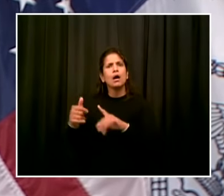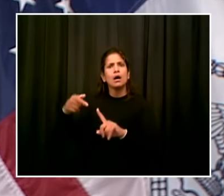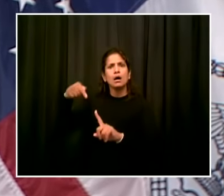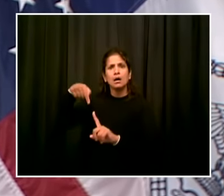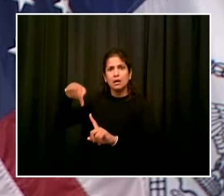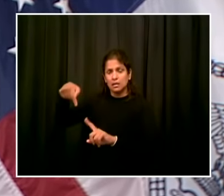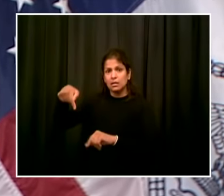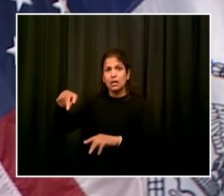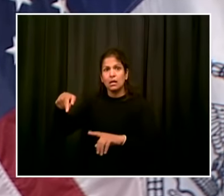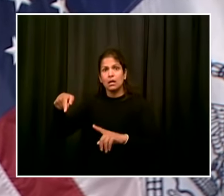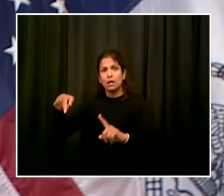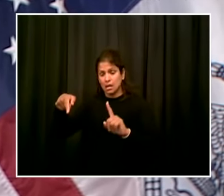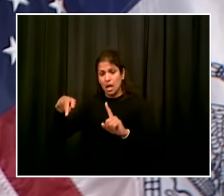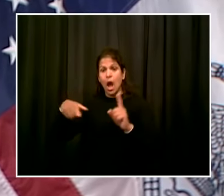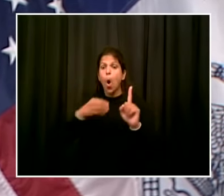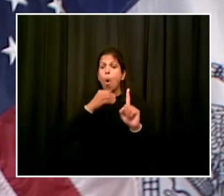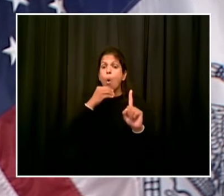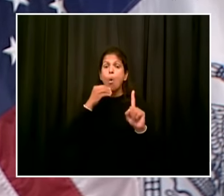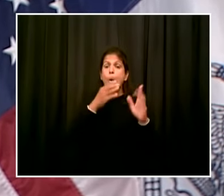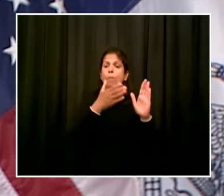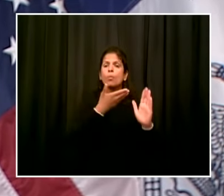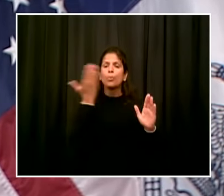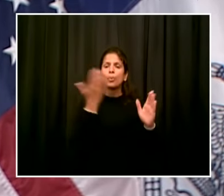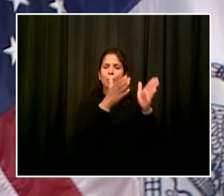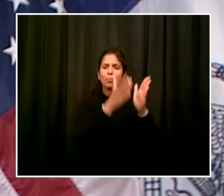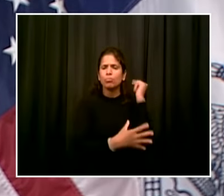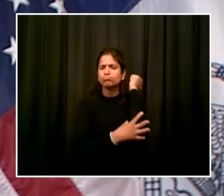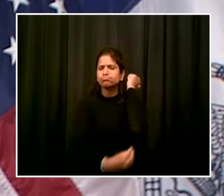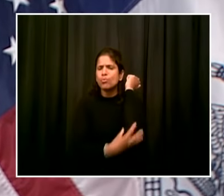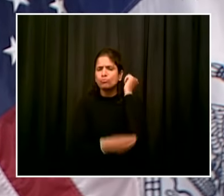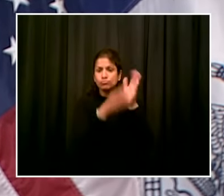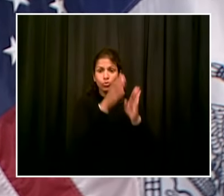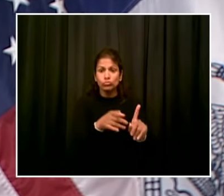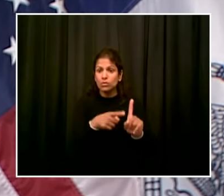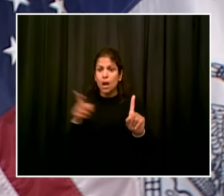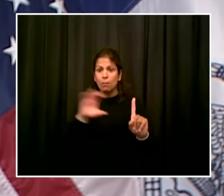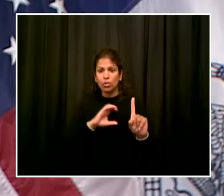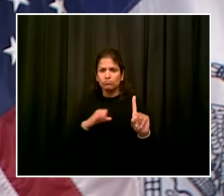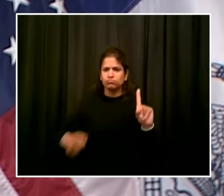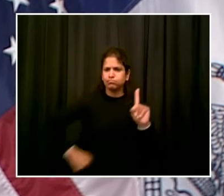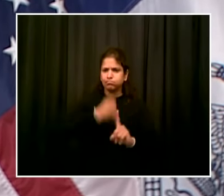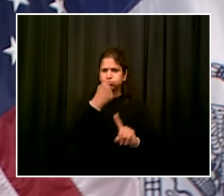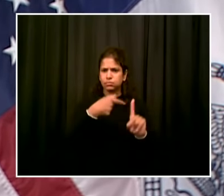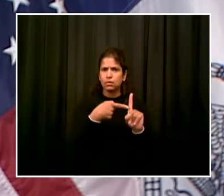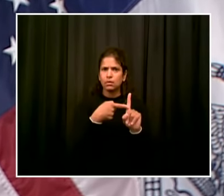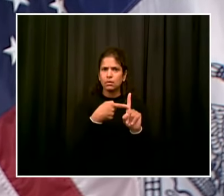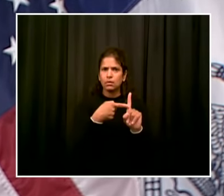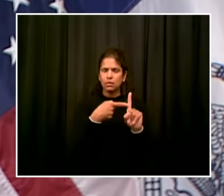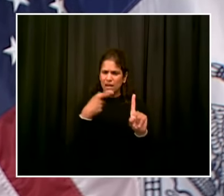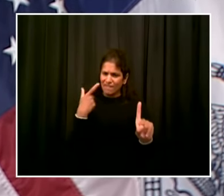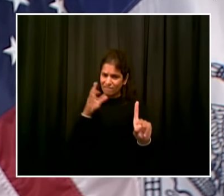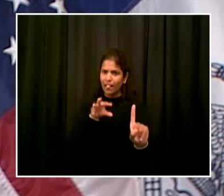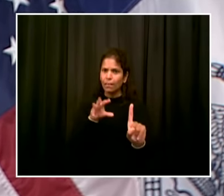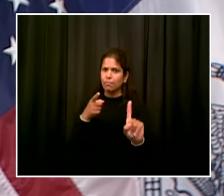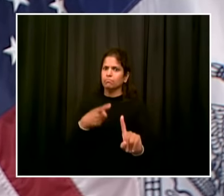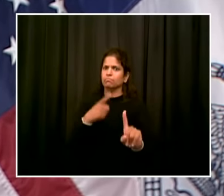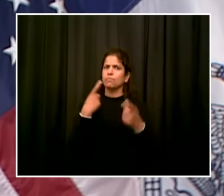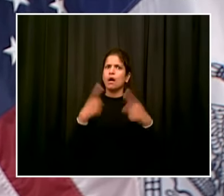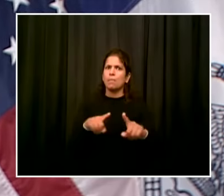had a chance to see that video, and I'm trying to find out the status of the officer, whether he's